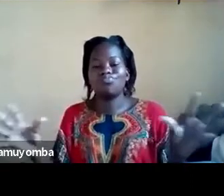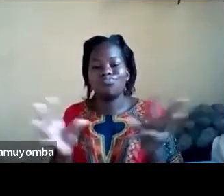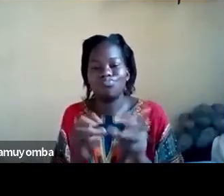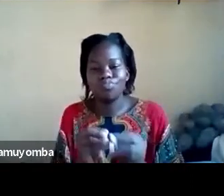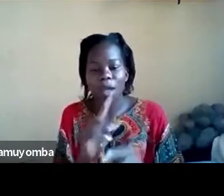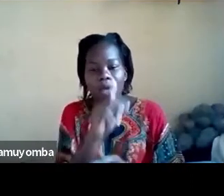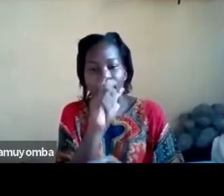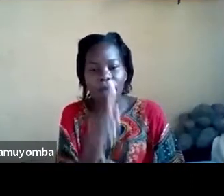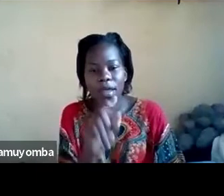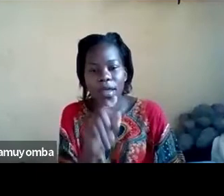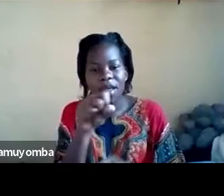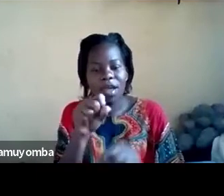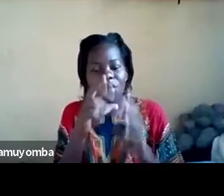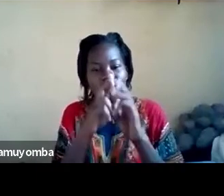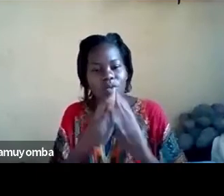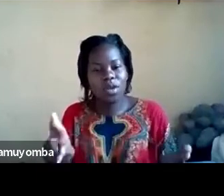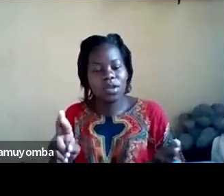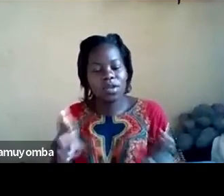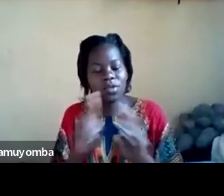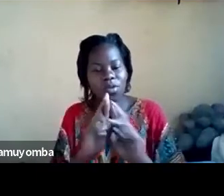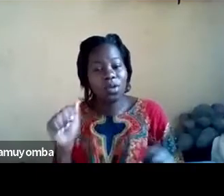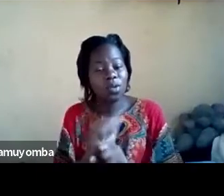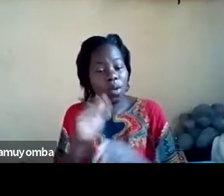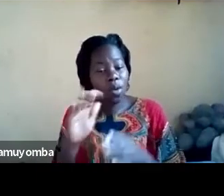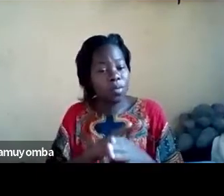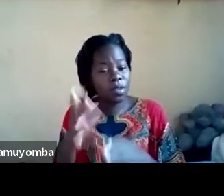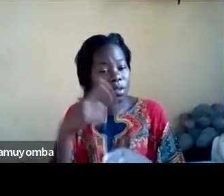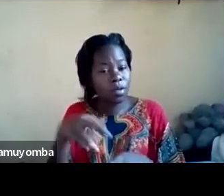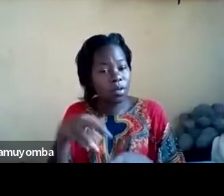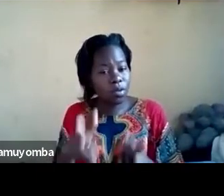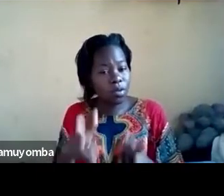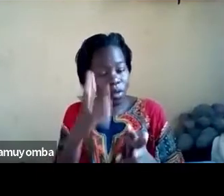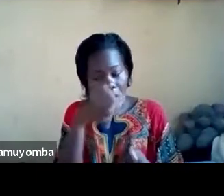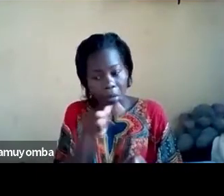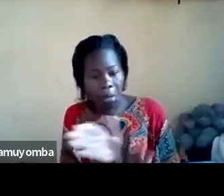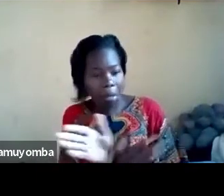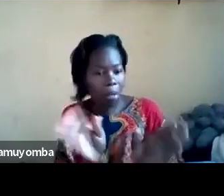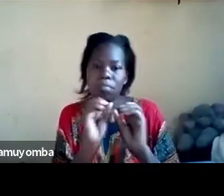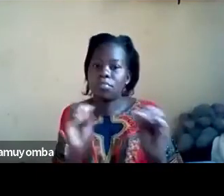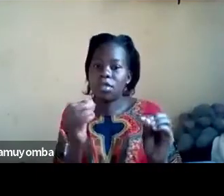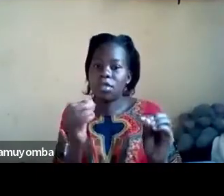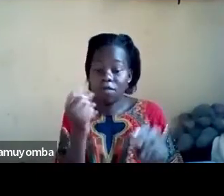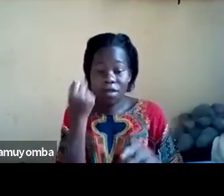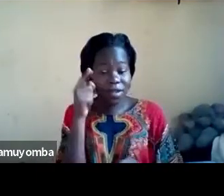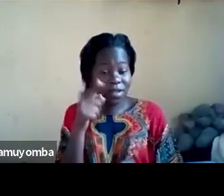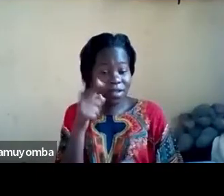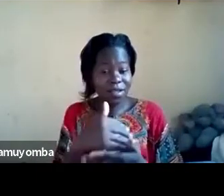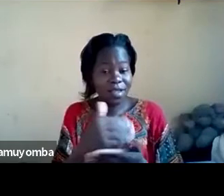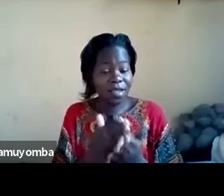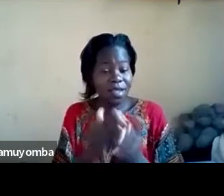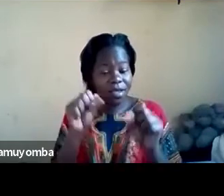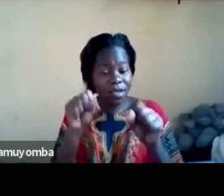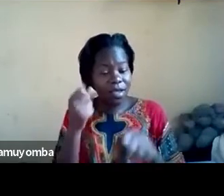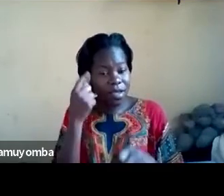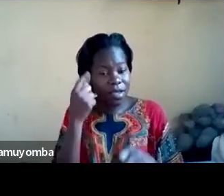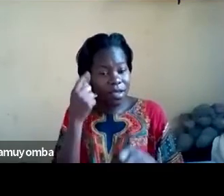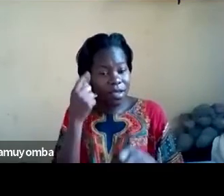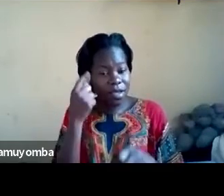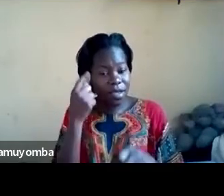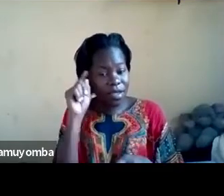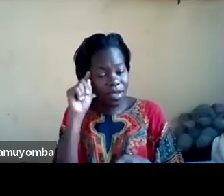the right way? Because you see, there are no shortcuts. And when you also understand these sectors, you'll understand that health and safety are very,